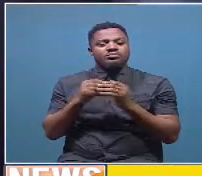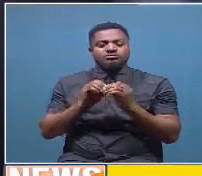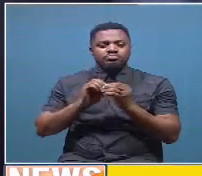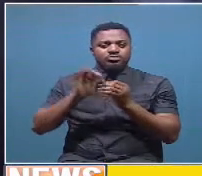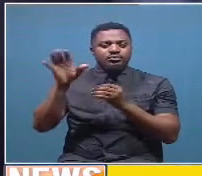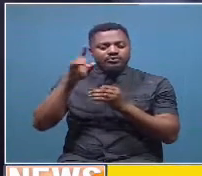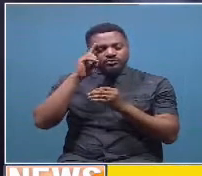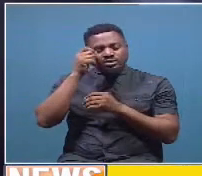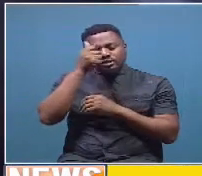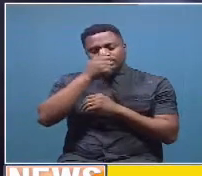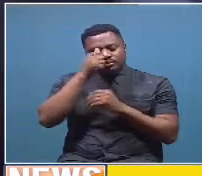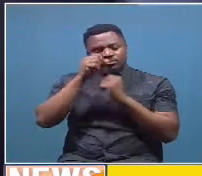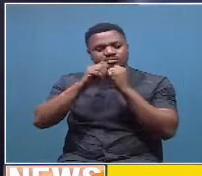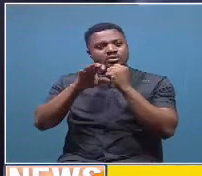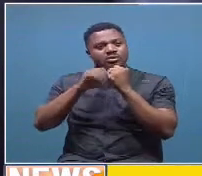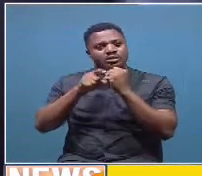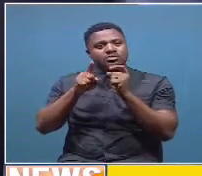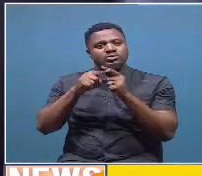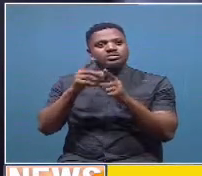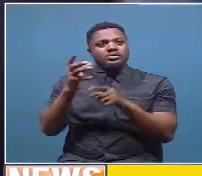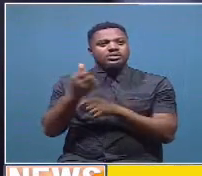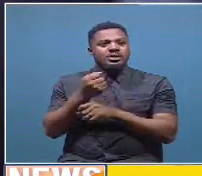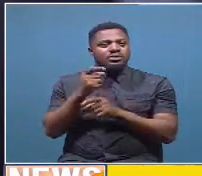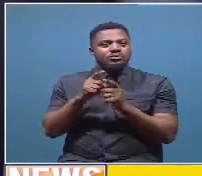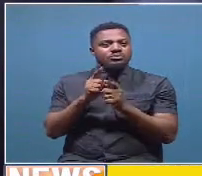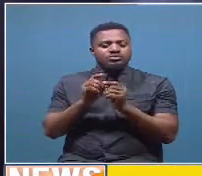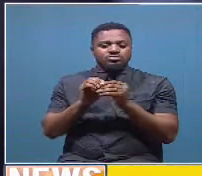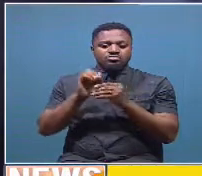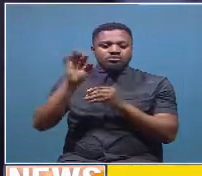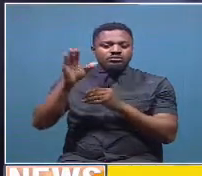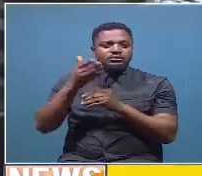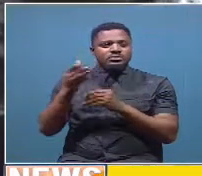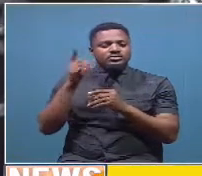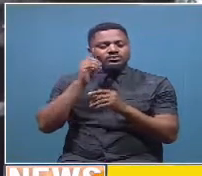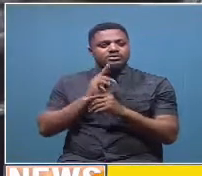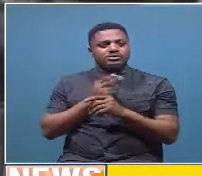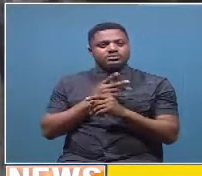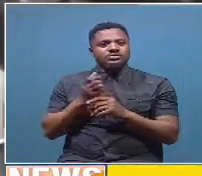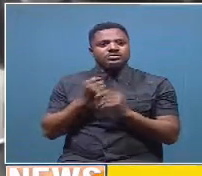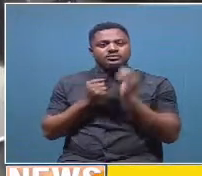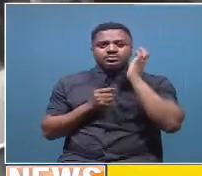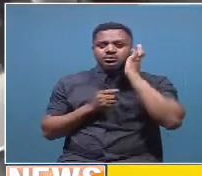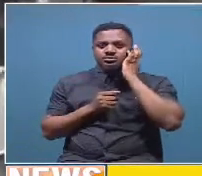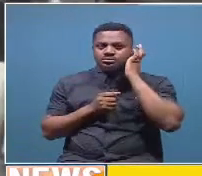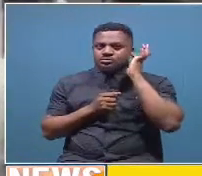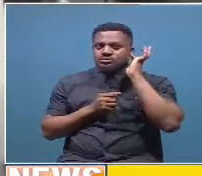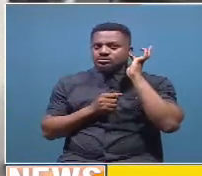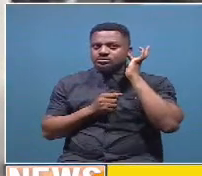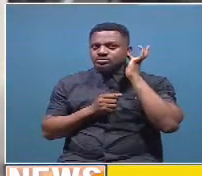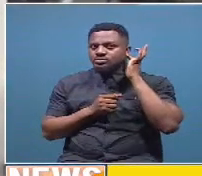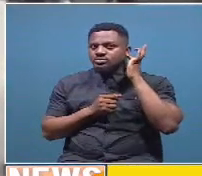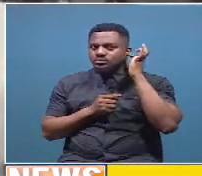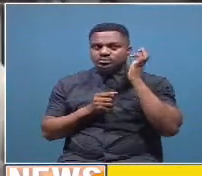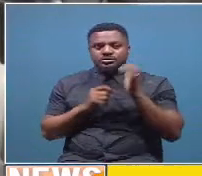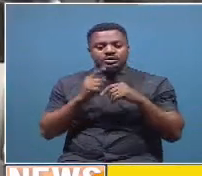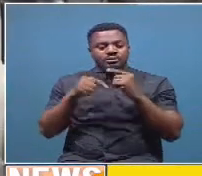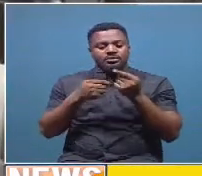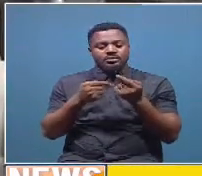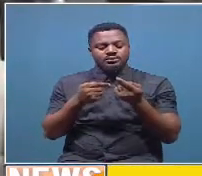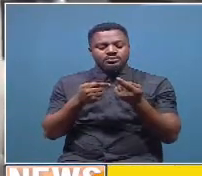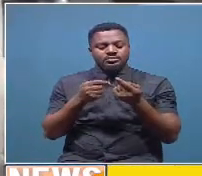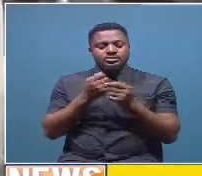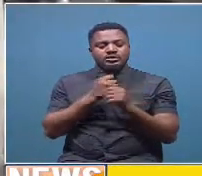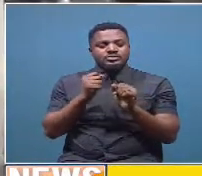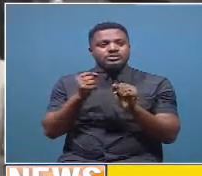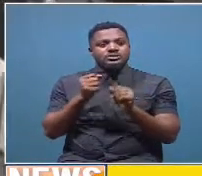for other African broadcasters to take, and they also upload their content for us to take. The issue of safety of journalists, according to the Director